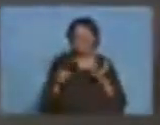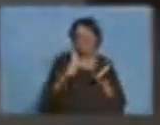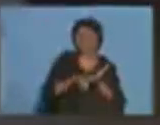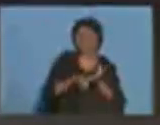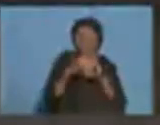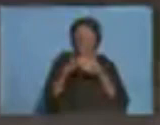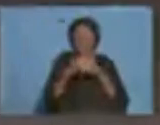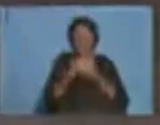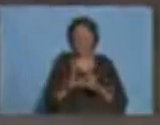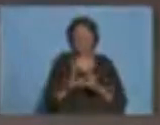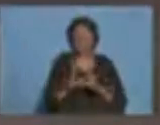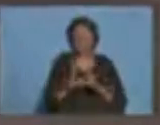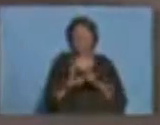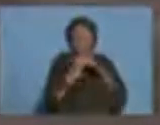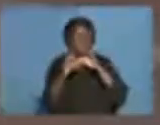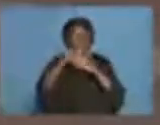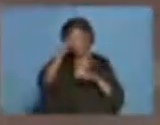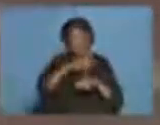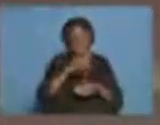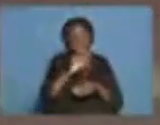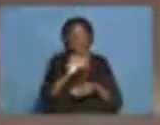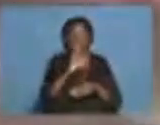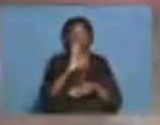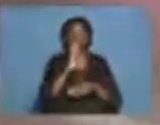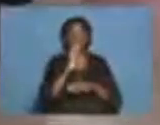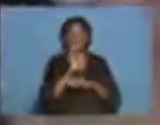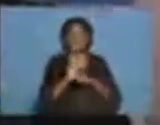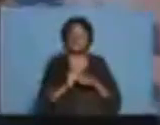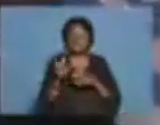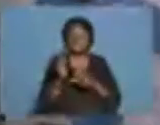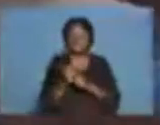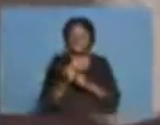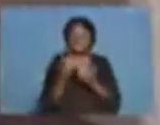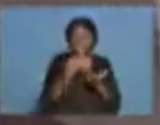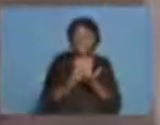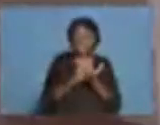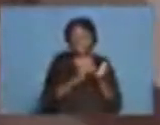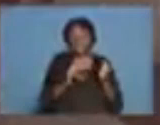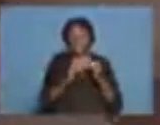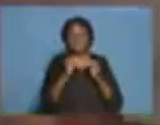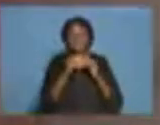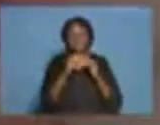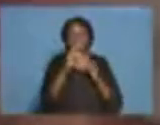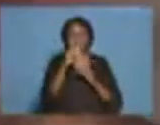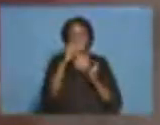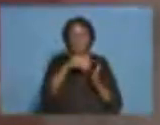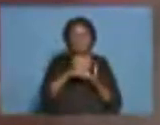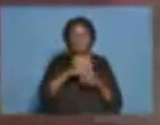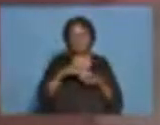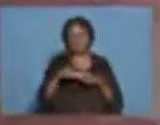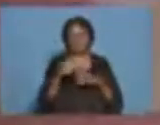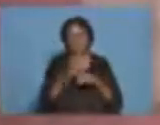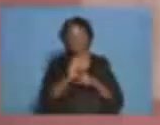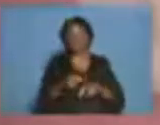as executive chairman of the Water and Sewage Corporation and that he gained a financial advantage of more than $1 million from granting those